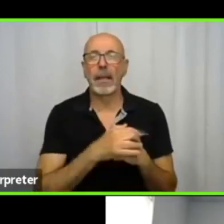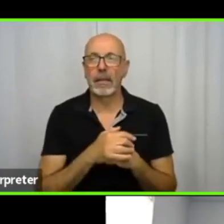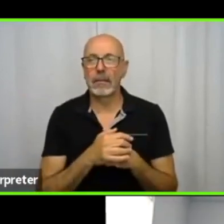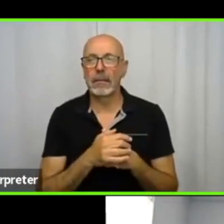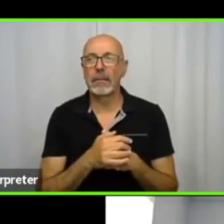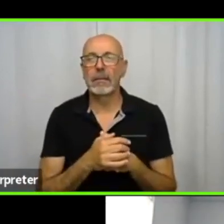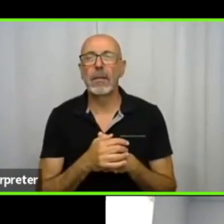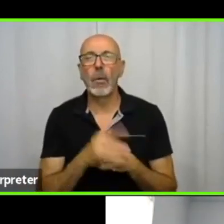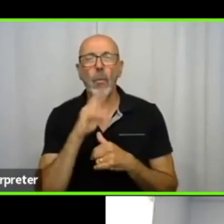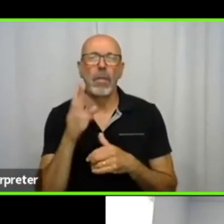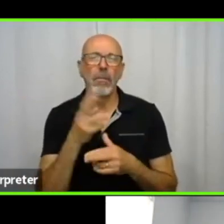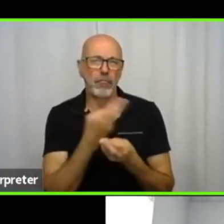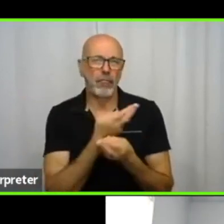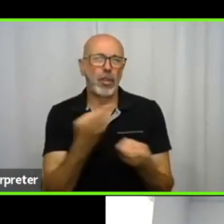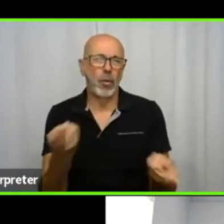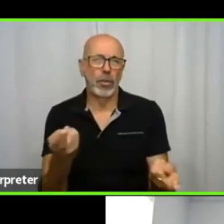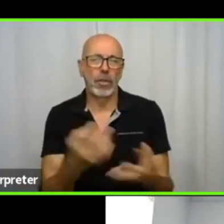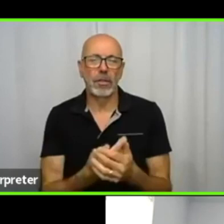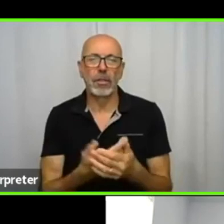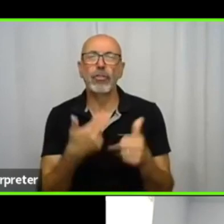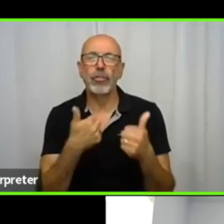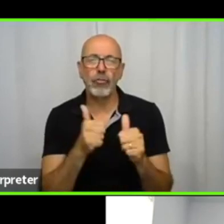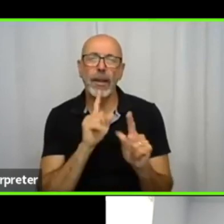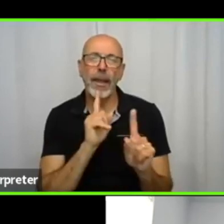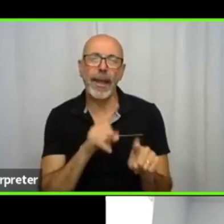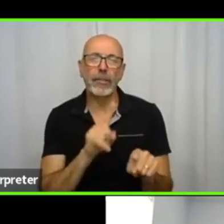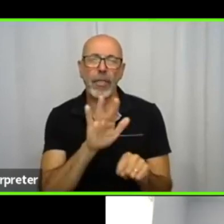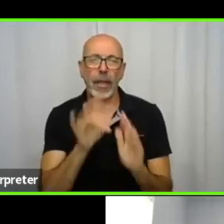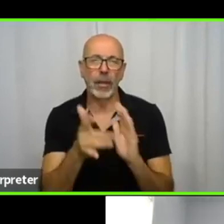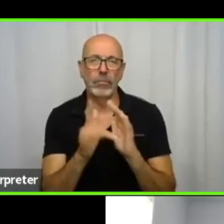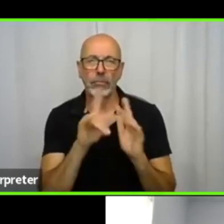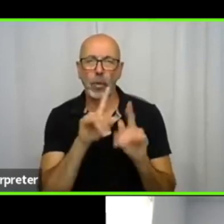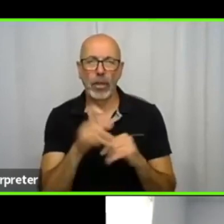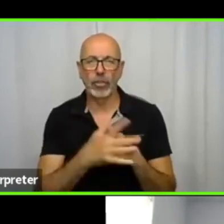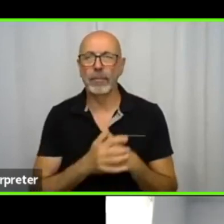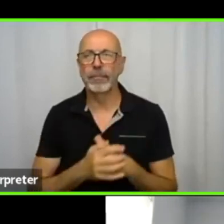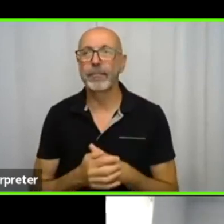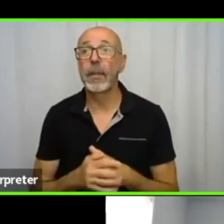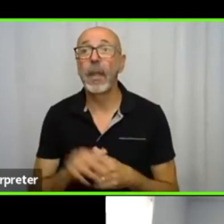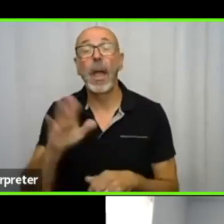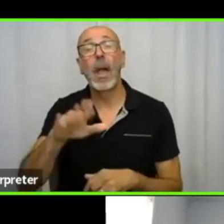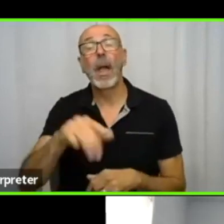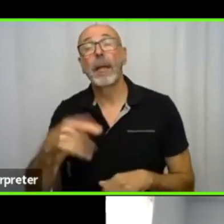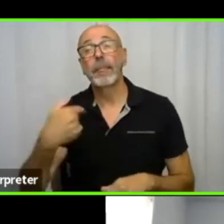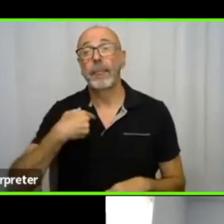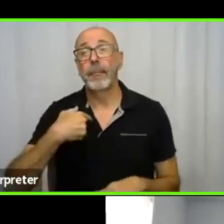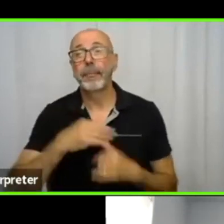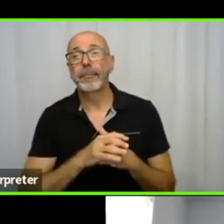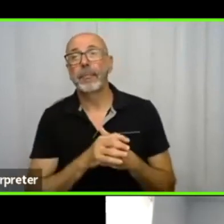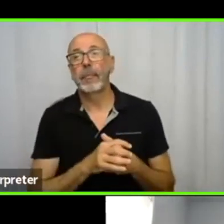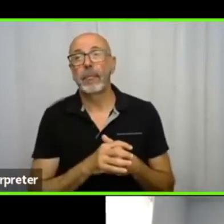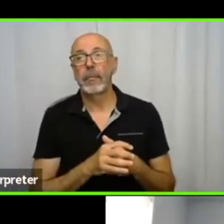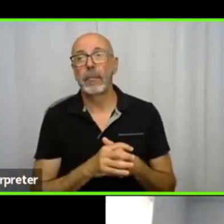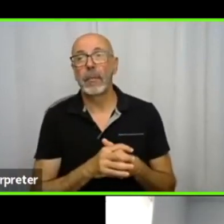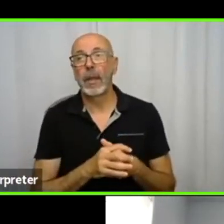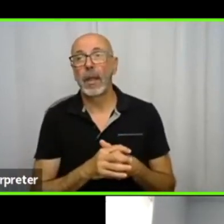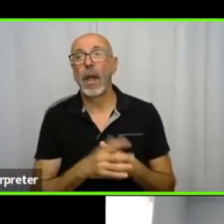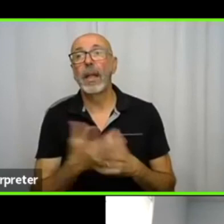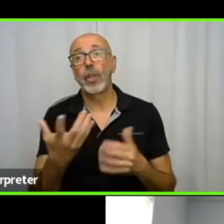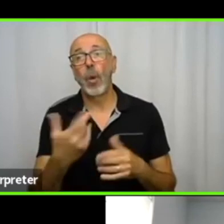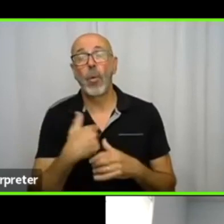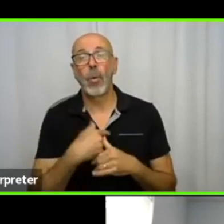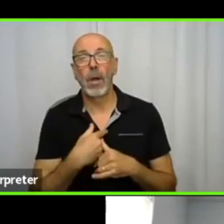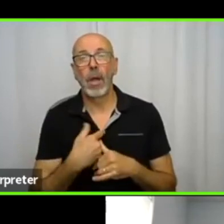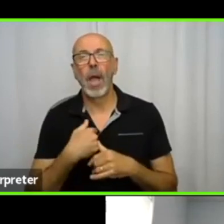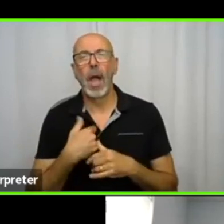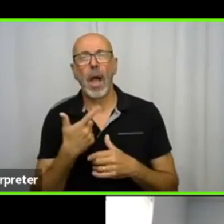least, resources to try and answer that question. So yeah, and I think for sharing the question. So I